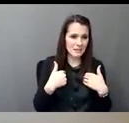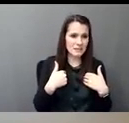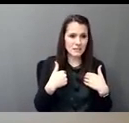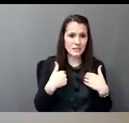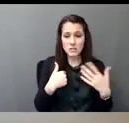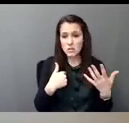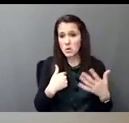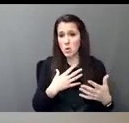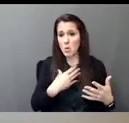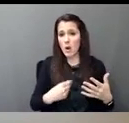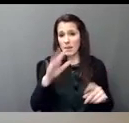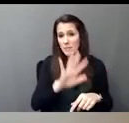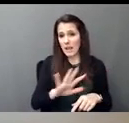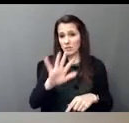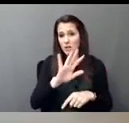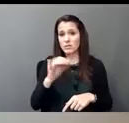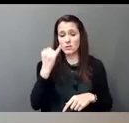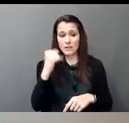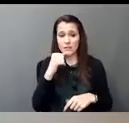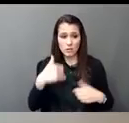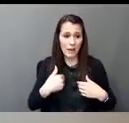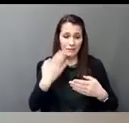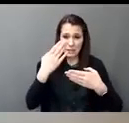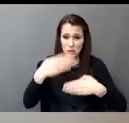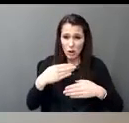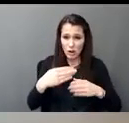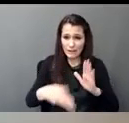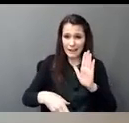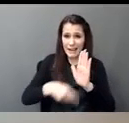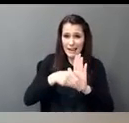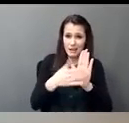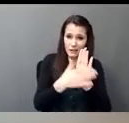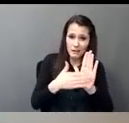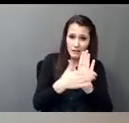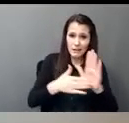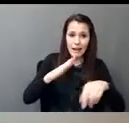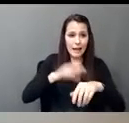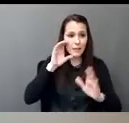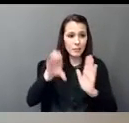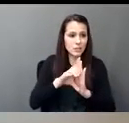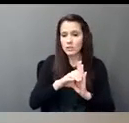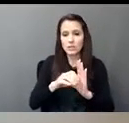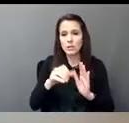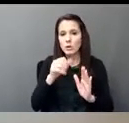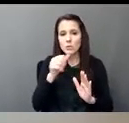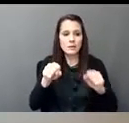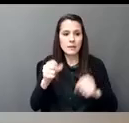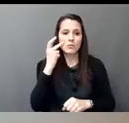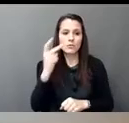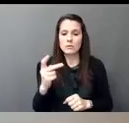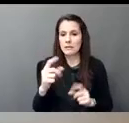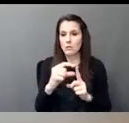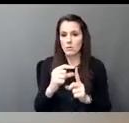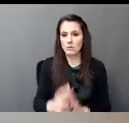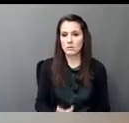background. So if you did not have this dark gradient on the image, then the words would not be legible.